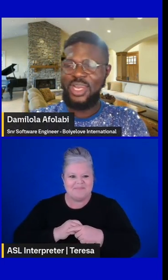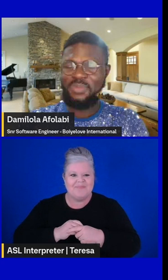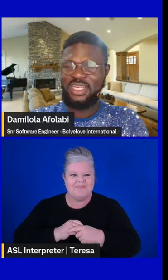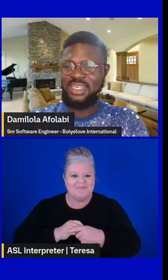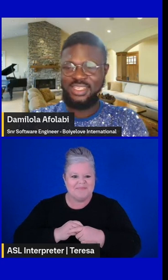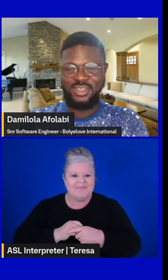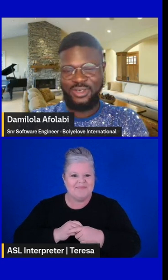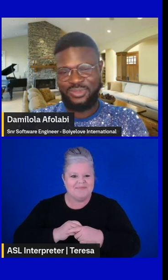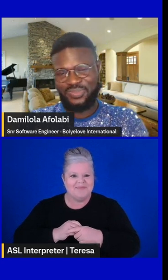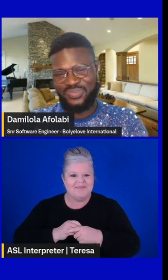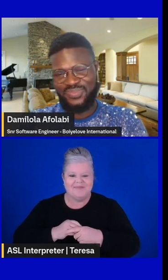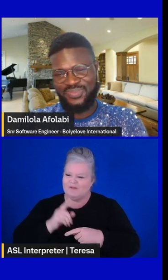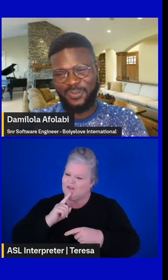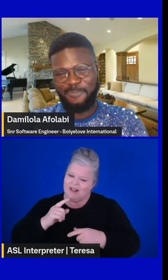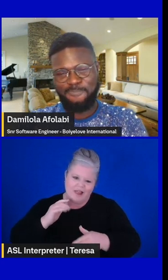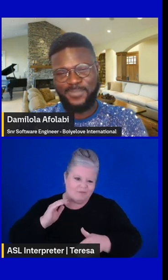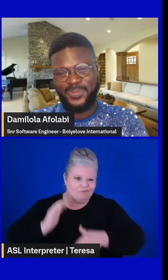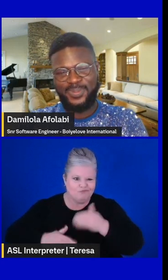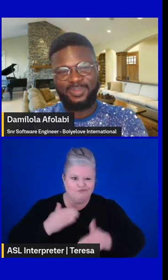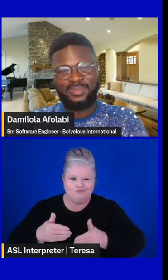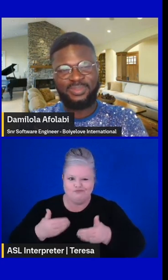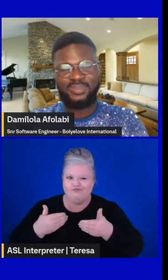Let's strap in and let's go.